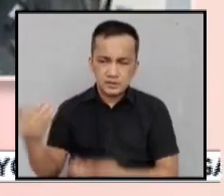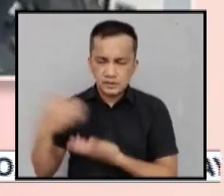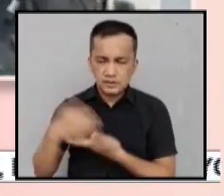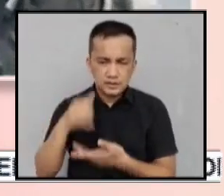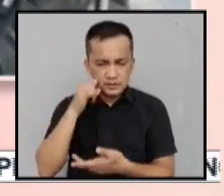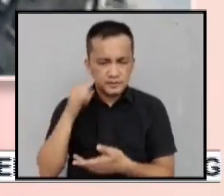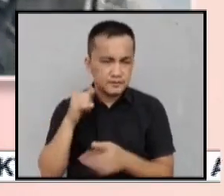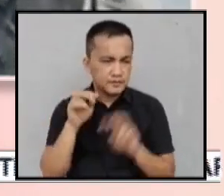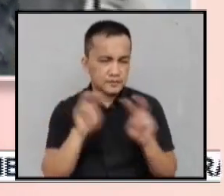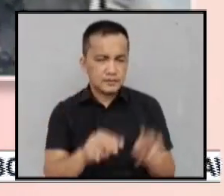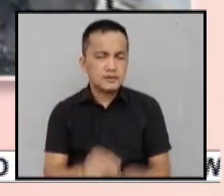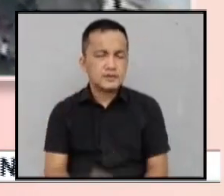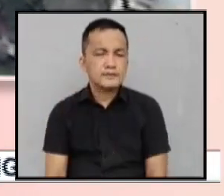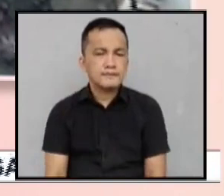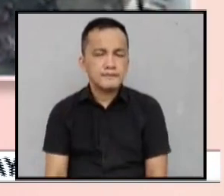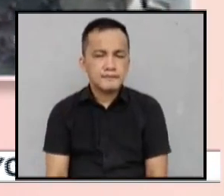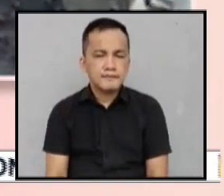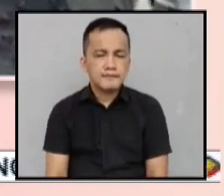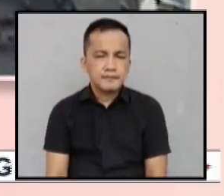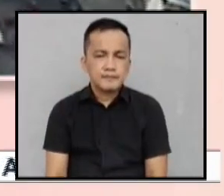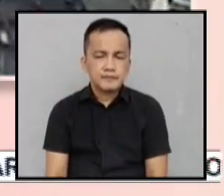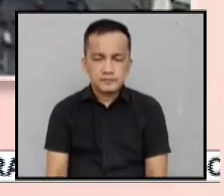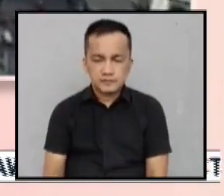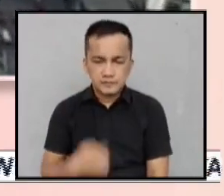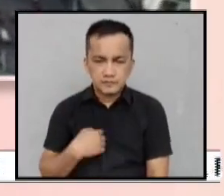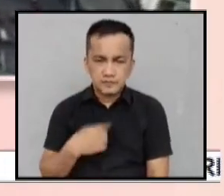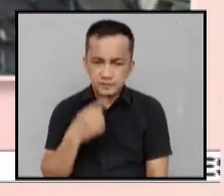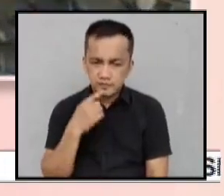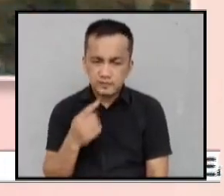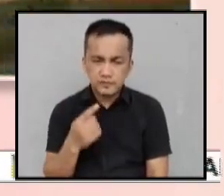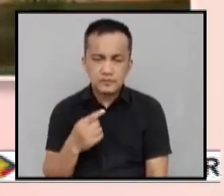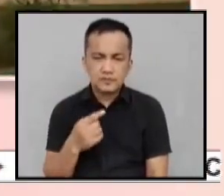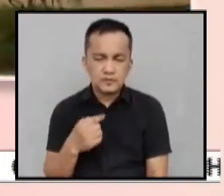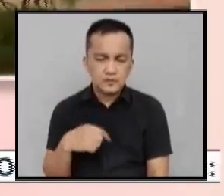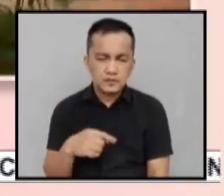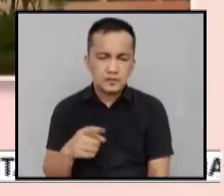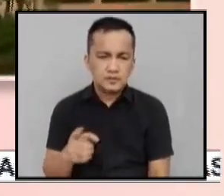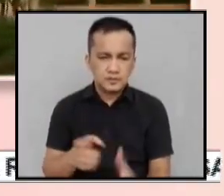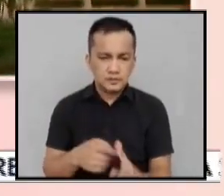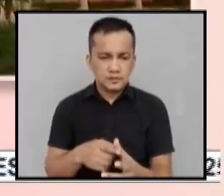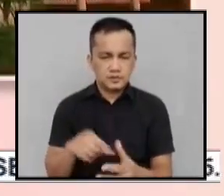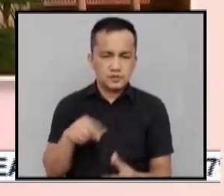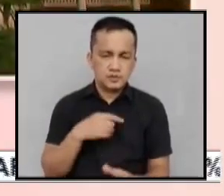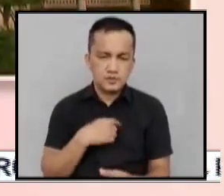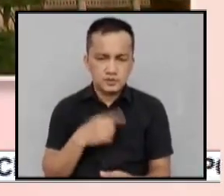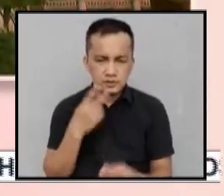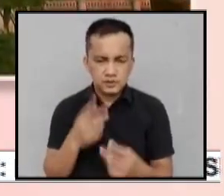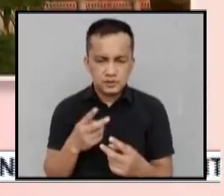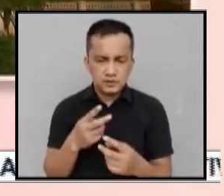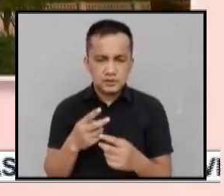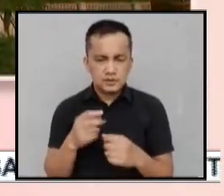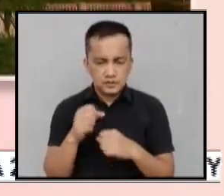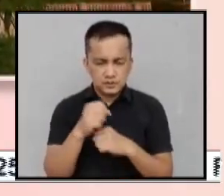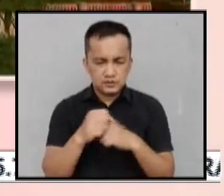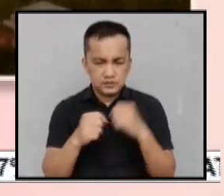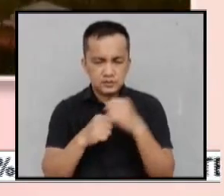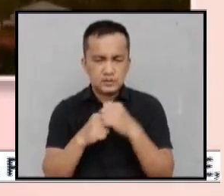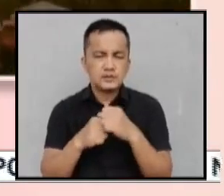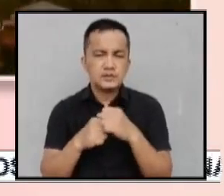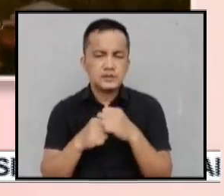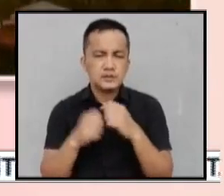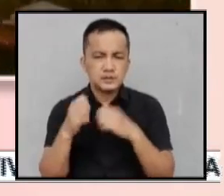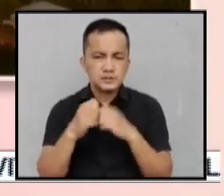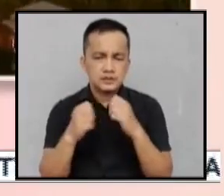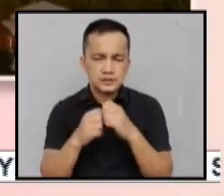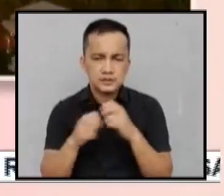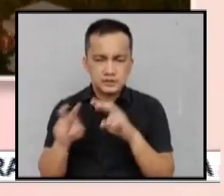that. I told them initially we will look for the structural engineer and we'll see how the integrity of